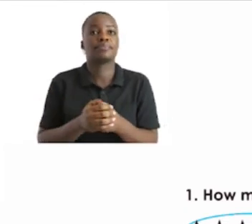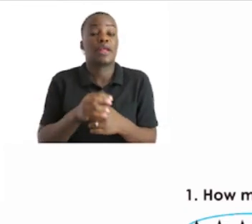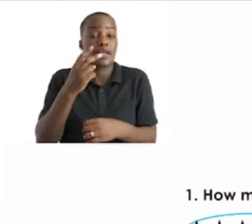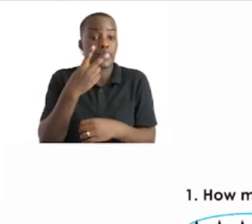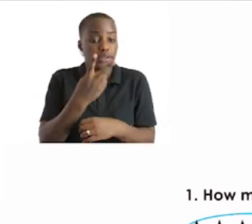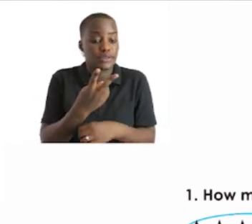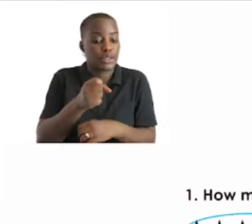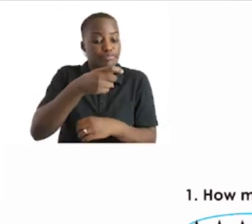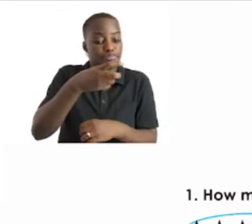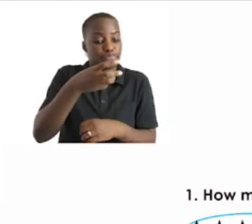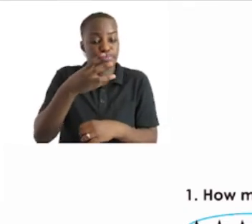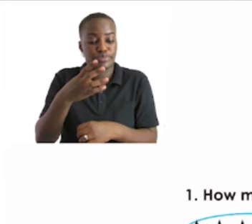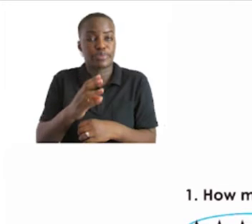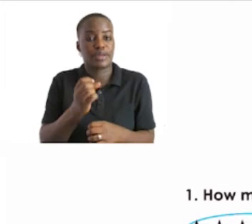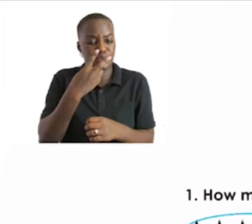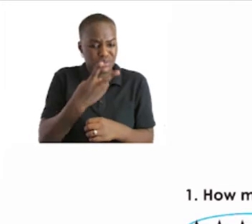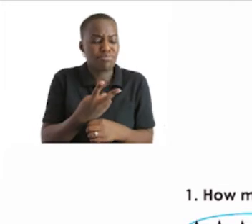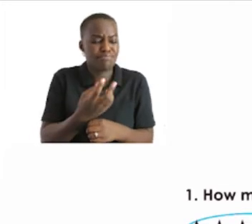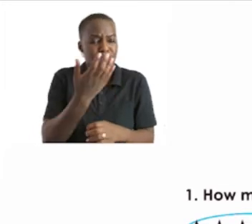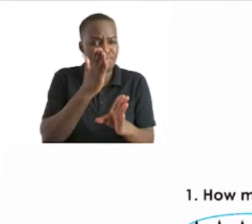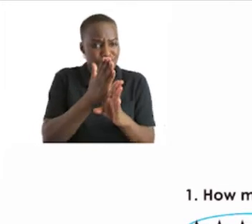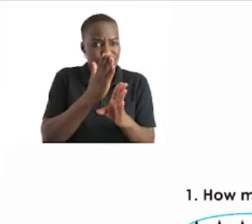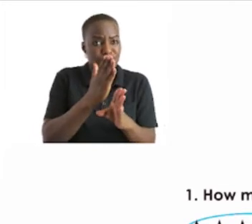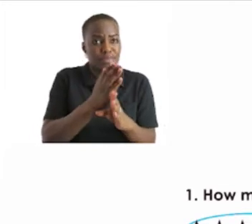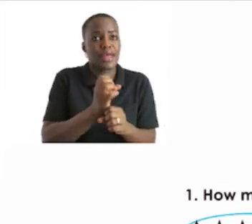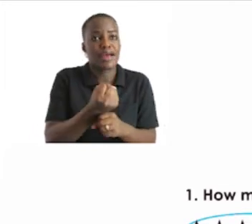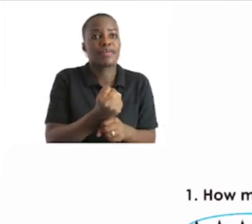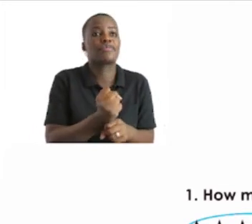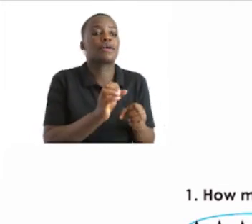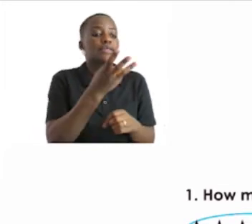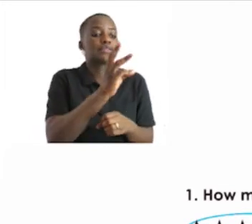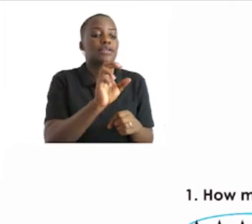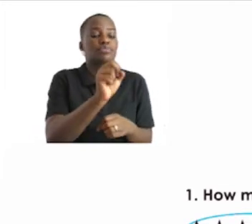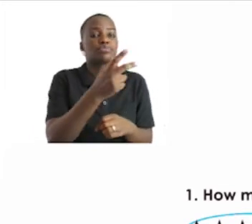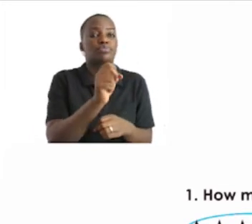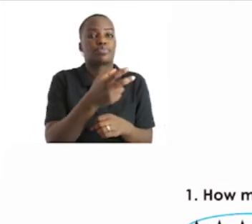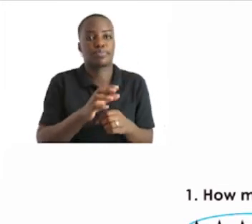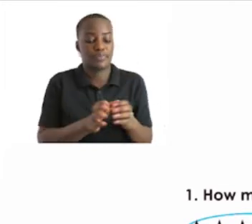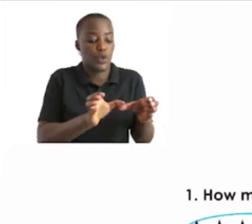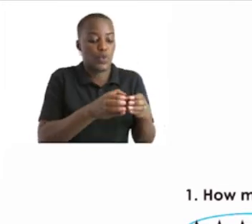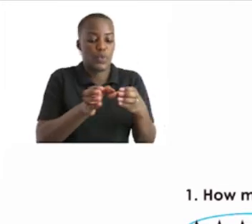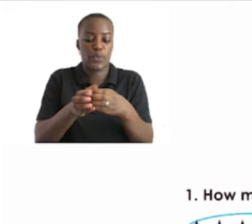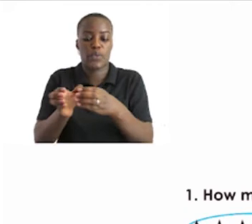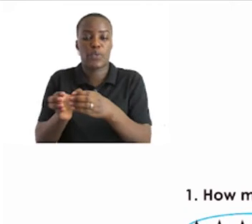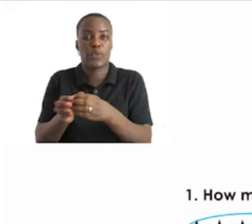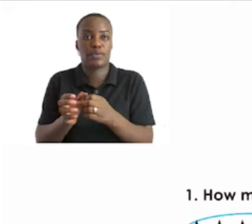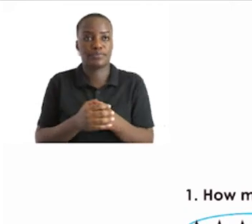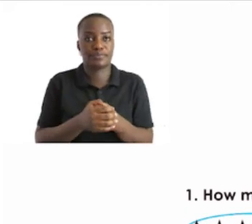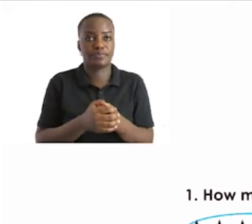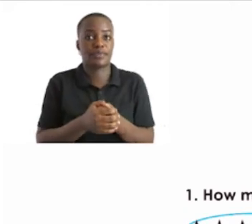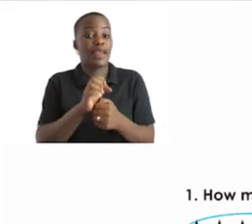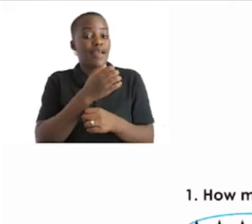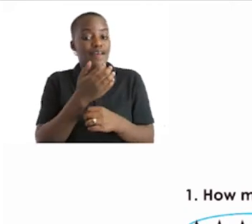group there are 6 stars. After grouping all the stars, it is now time